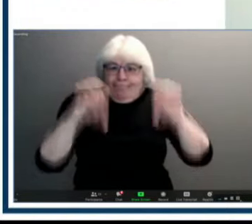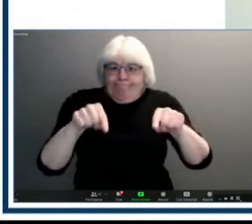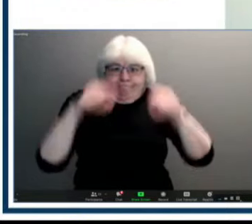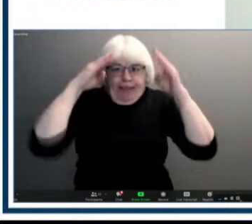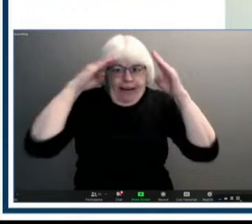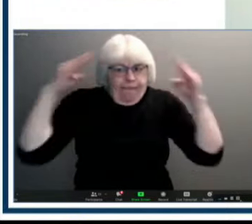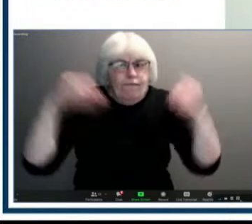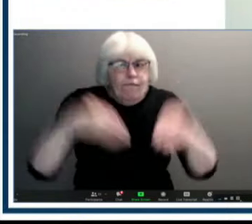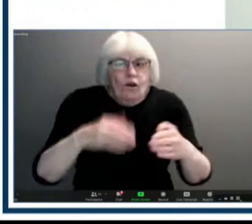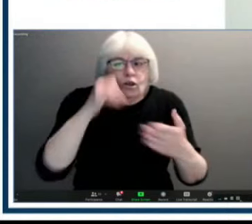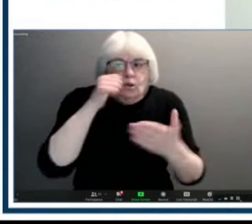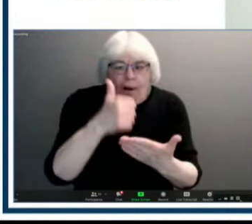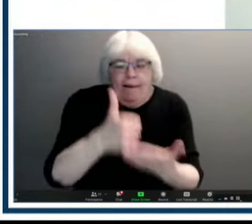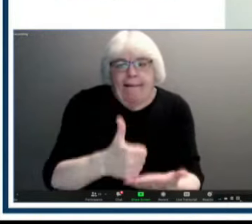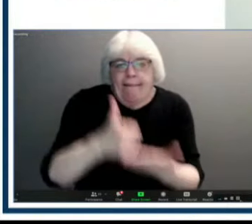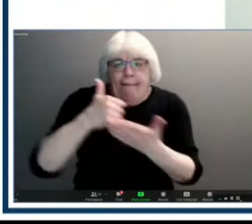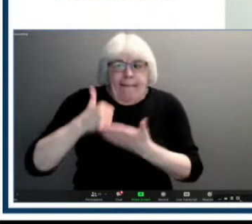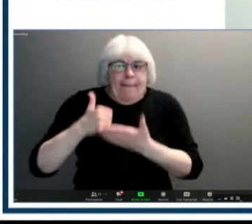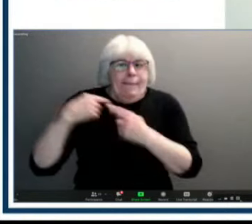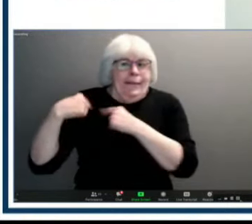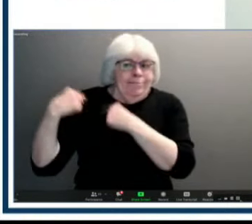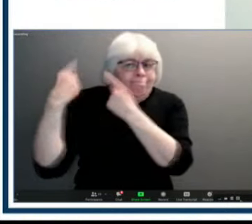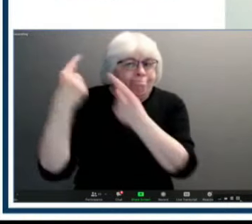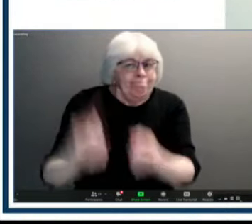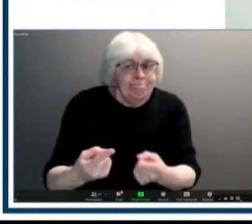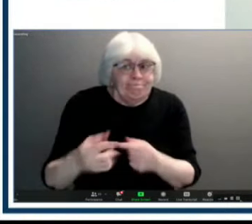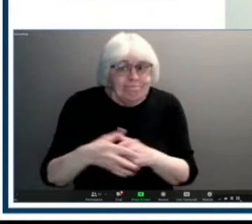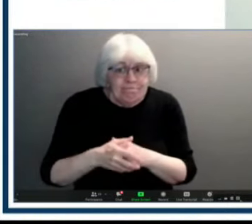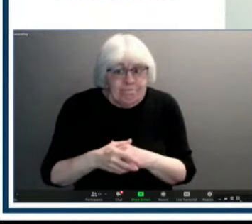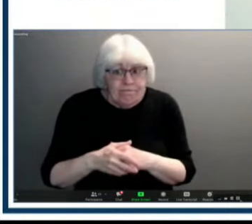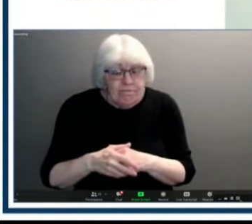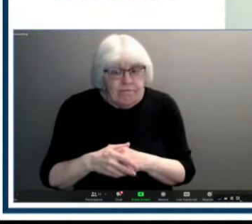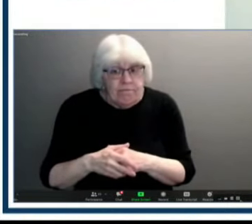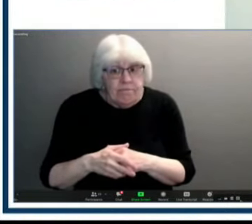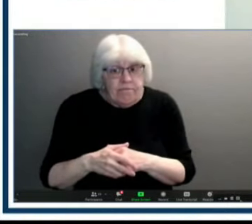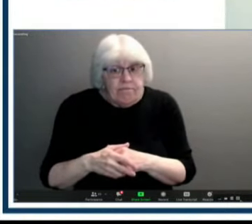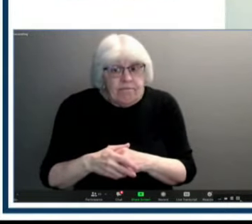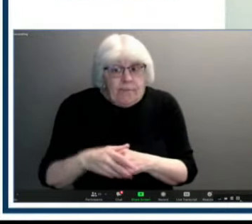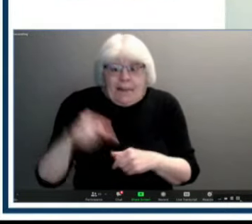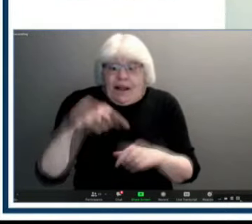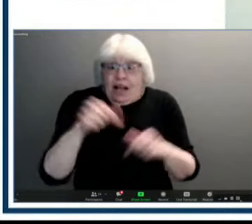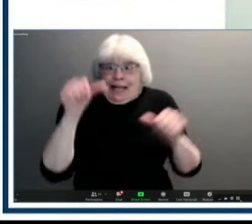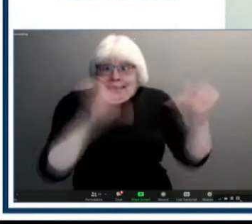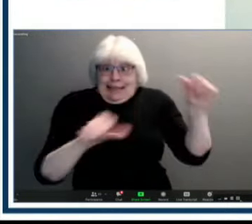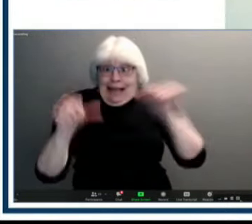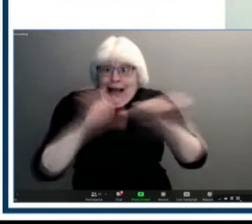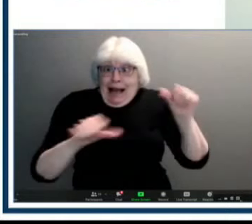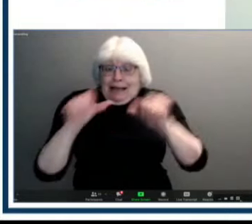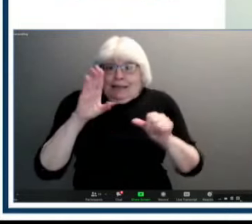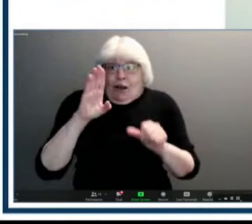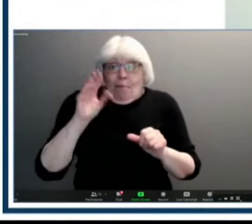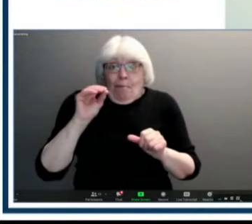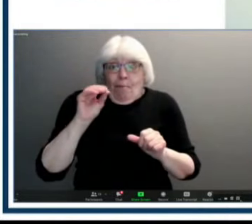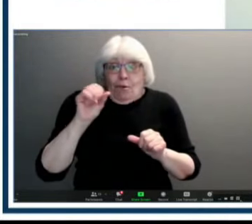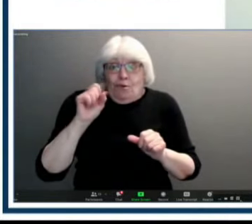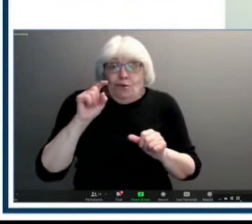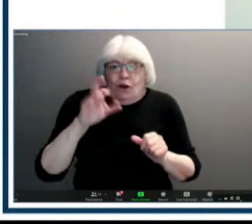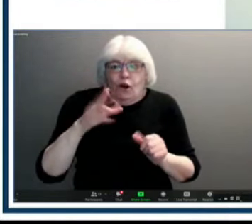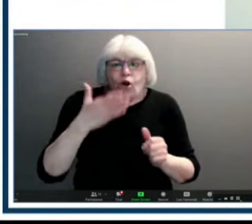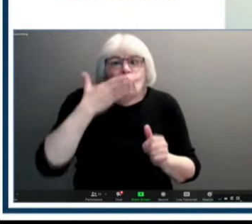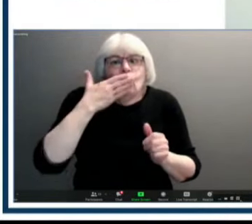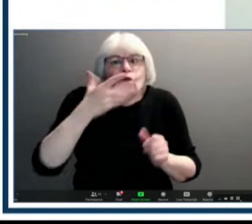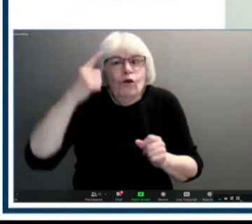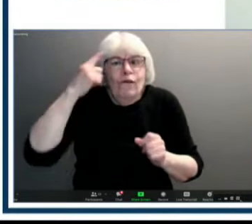So what the science does say is that the booster doses are most effective for anyone 18 and older